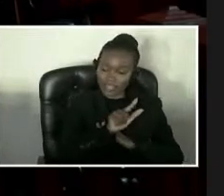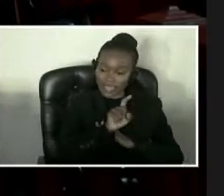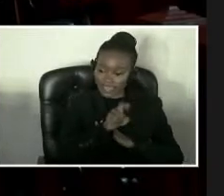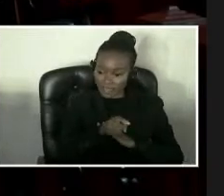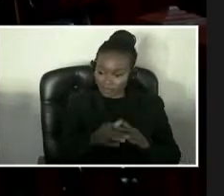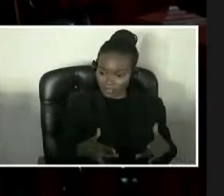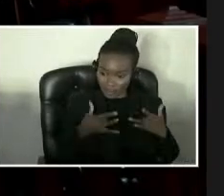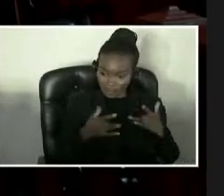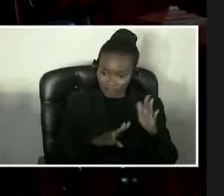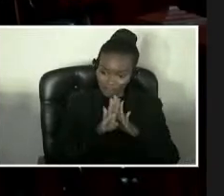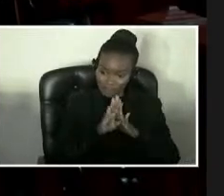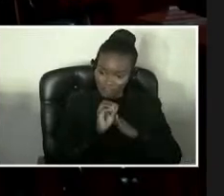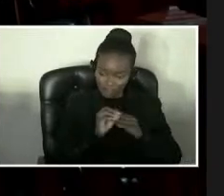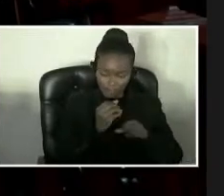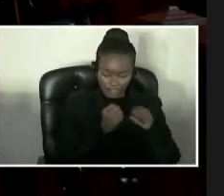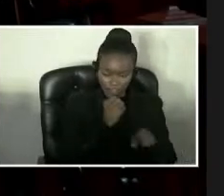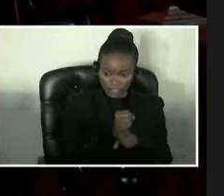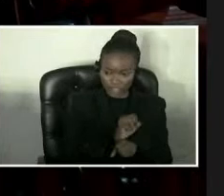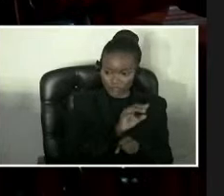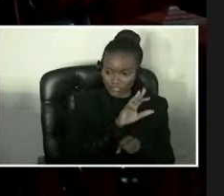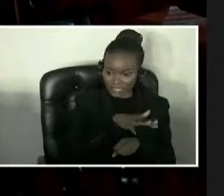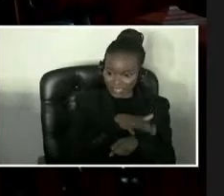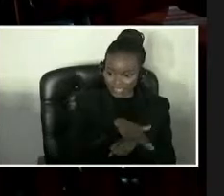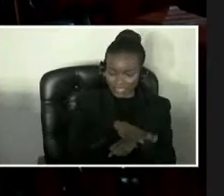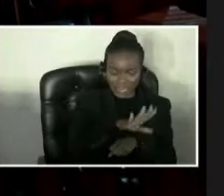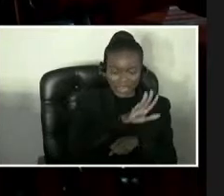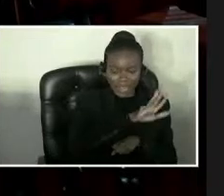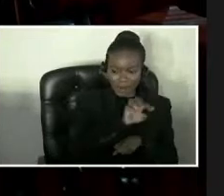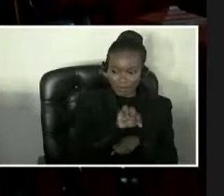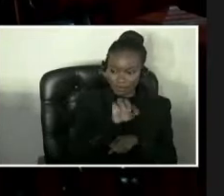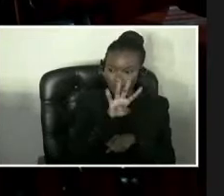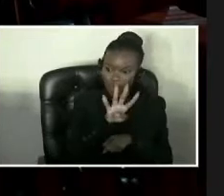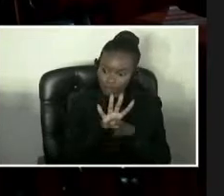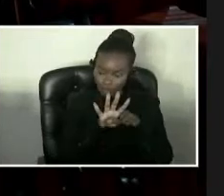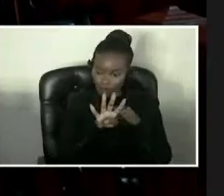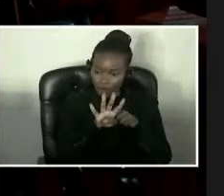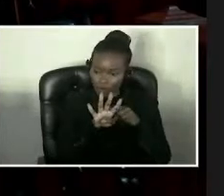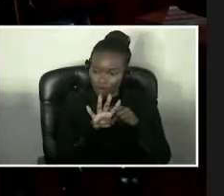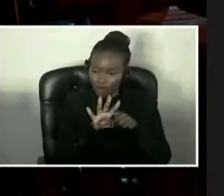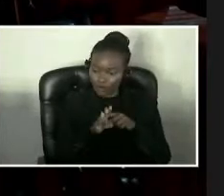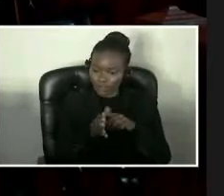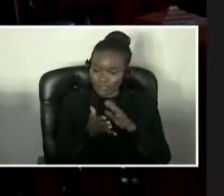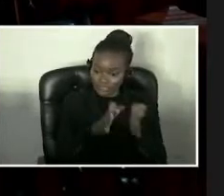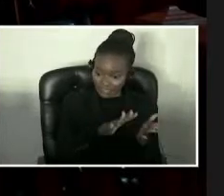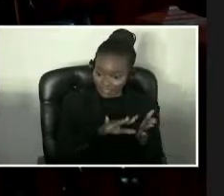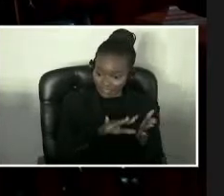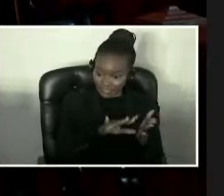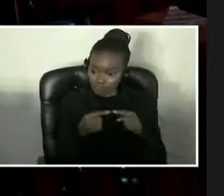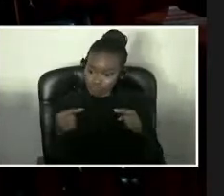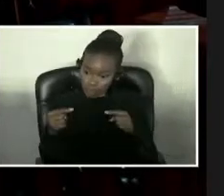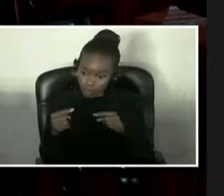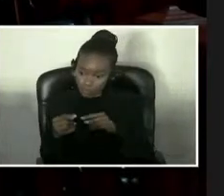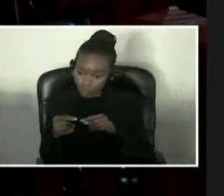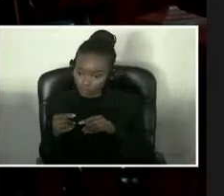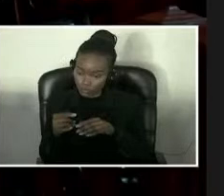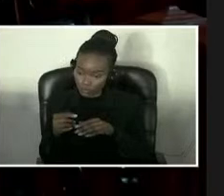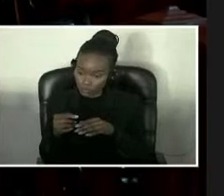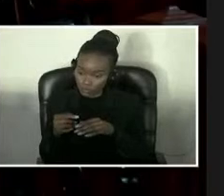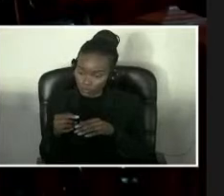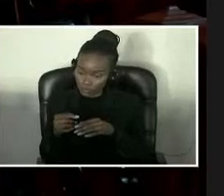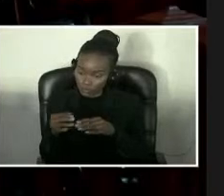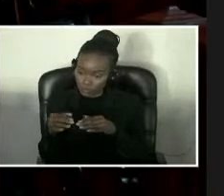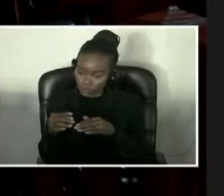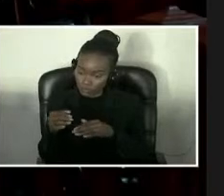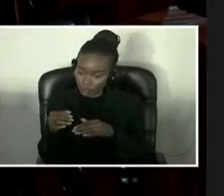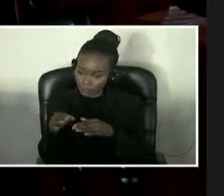2019 20 to an average of 9.4 deaths per thousand lives paid this estimate is below the national average of 9.7